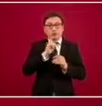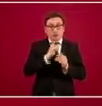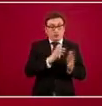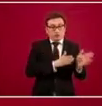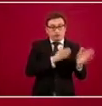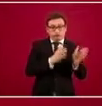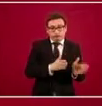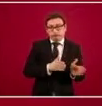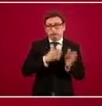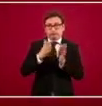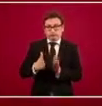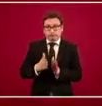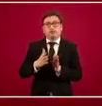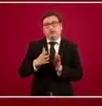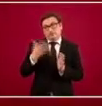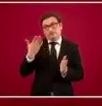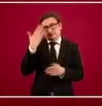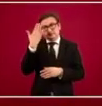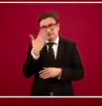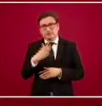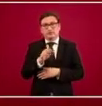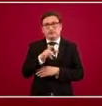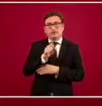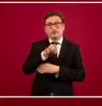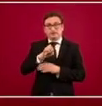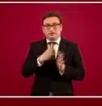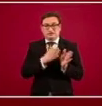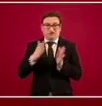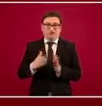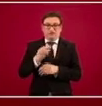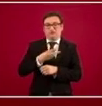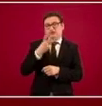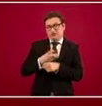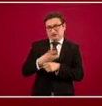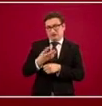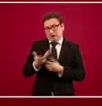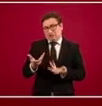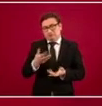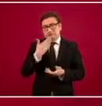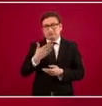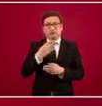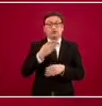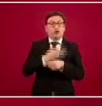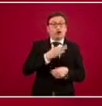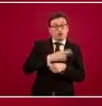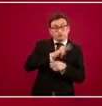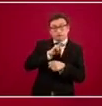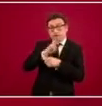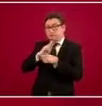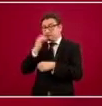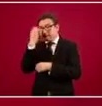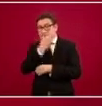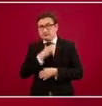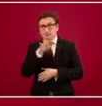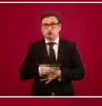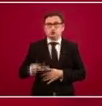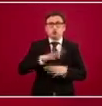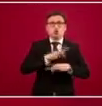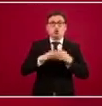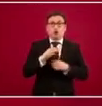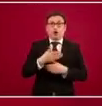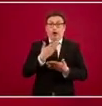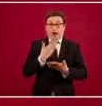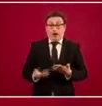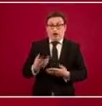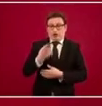will show some variation in the future as we move into phase 3. But out of this negative monitoring